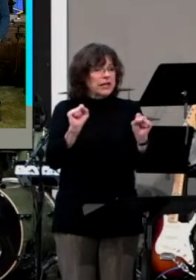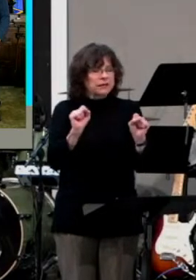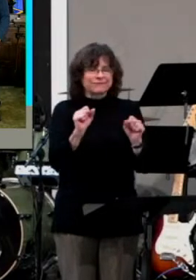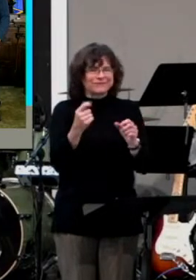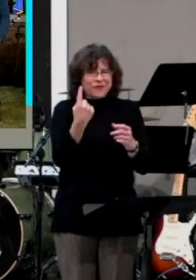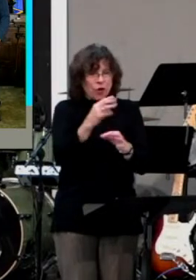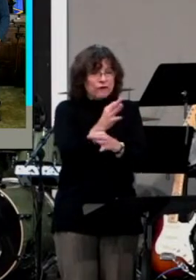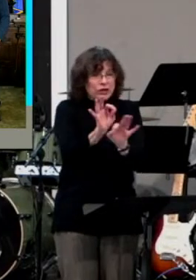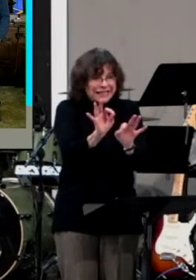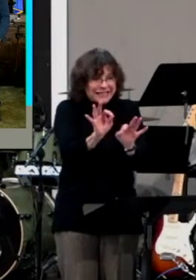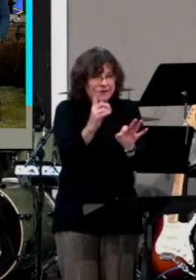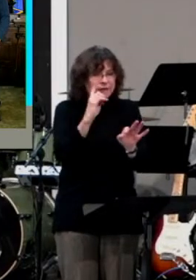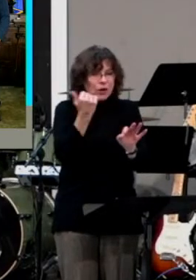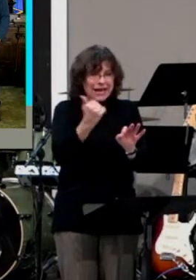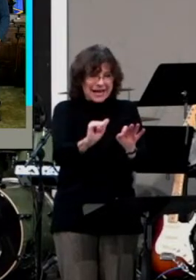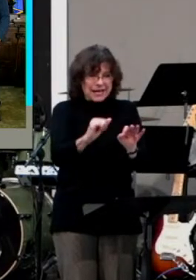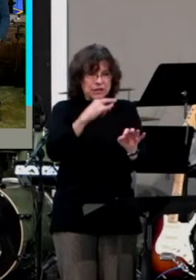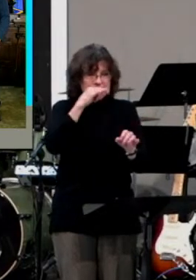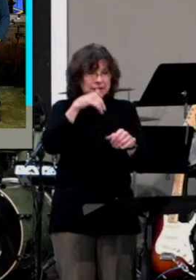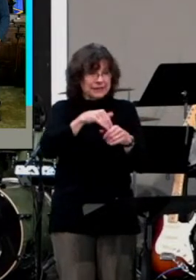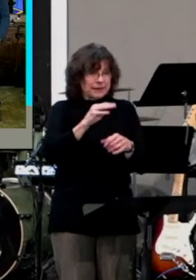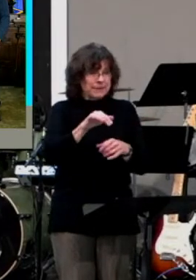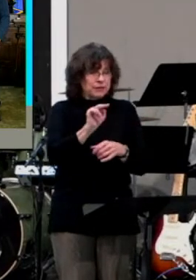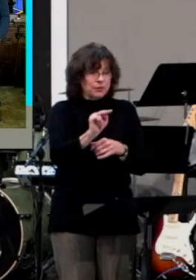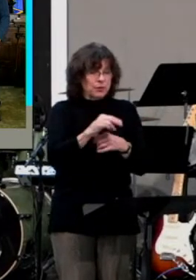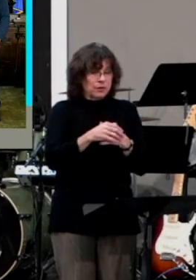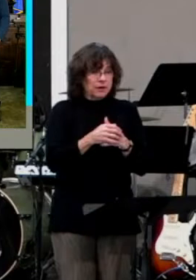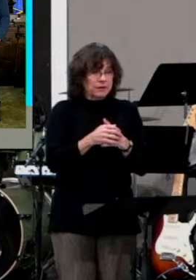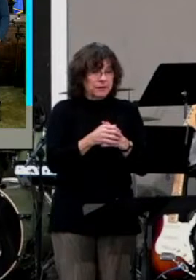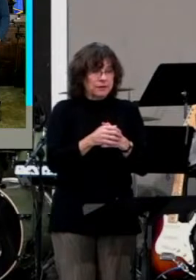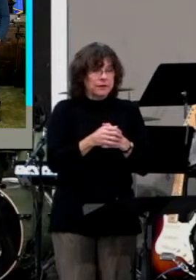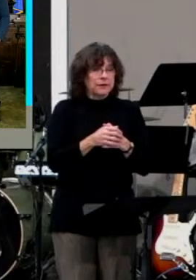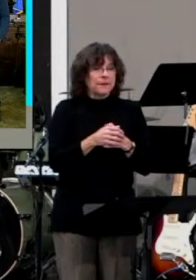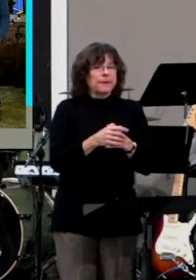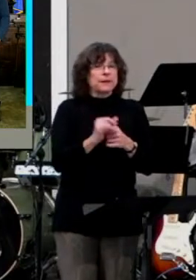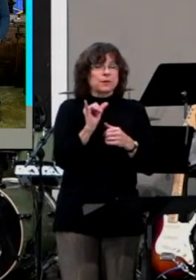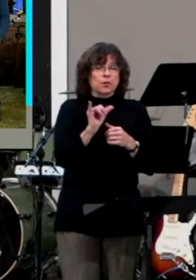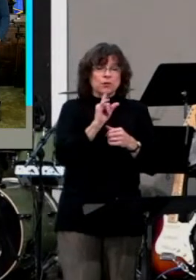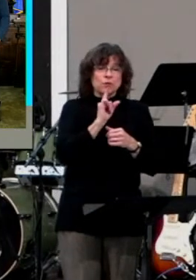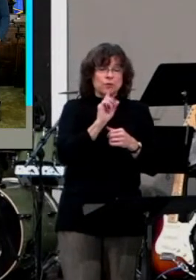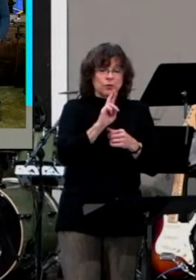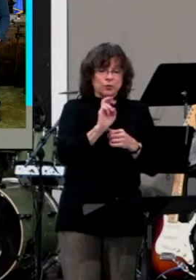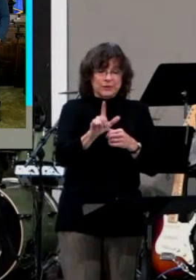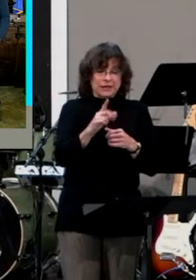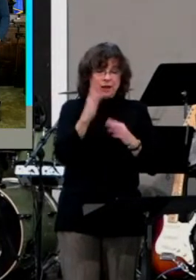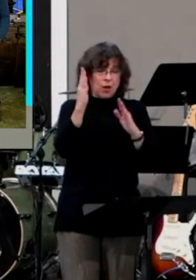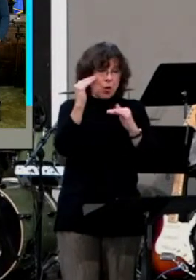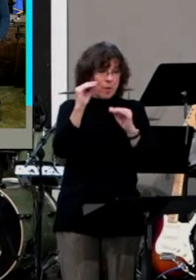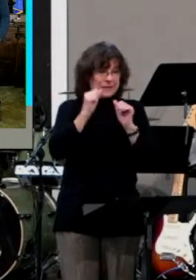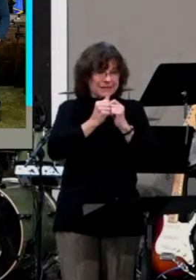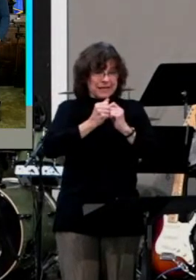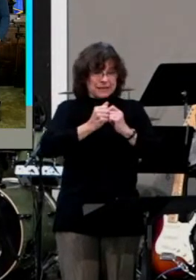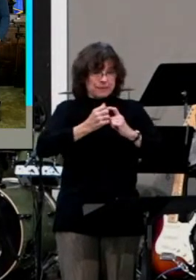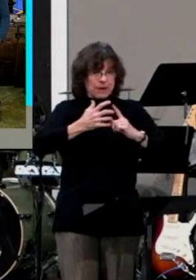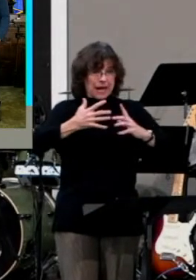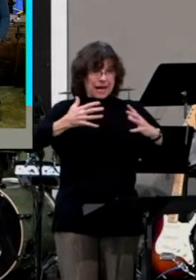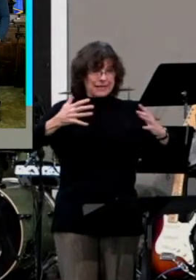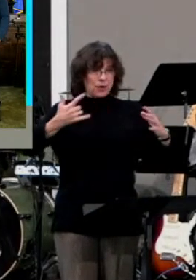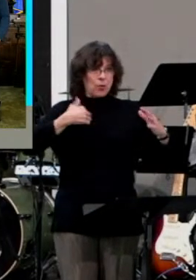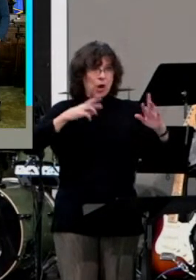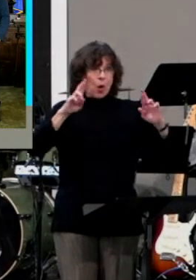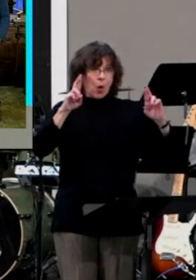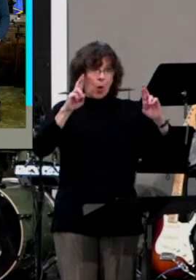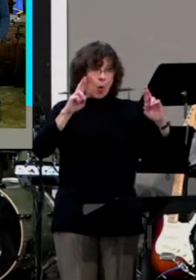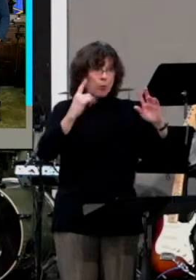we expanded into Wyoming in October. So Real Hope is expanding. Our dream is to one day be in every single